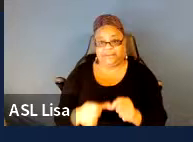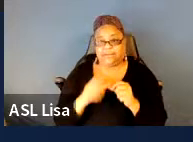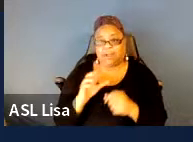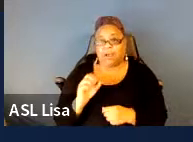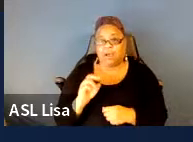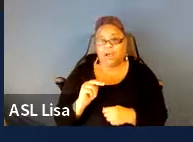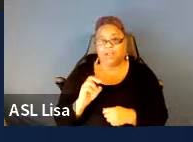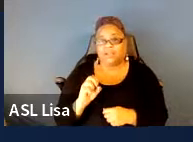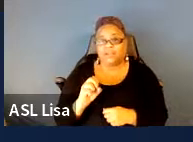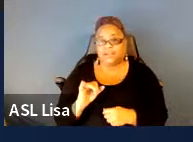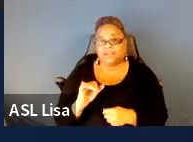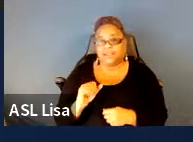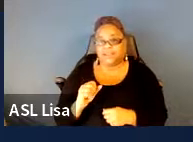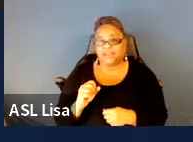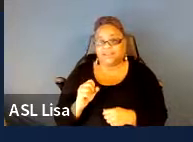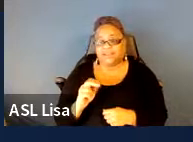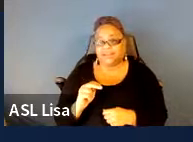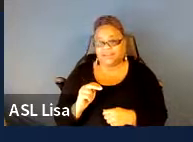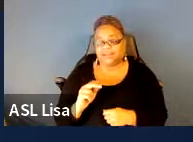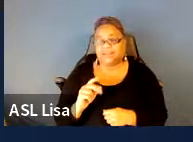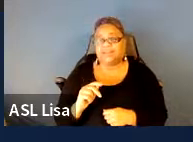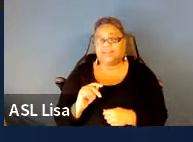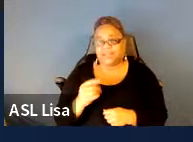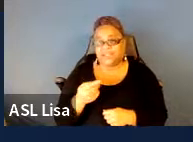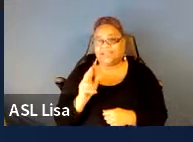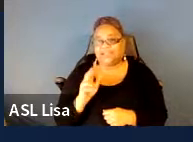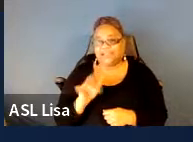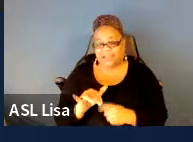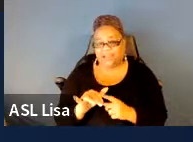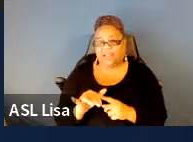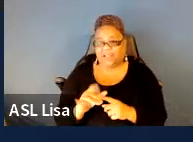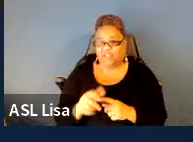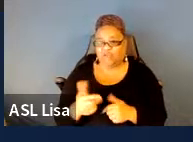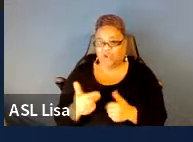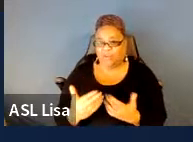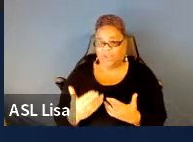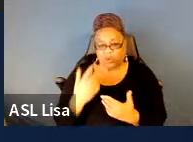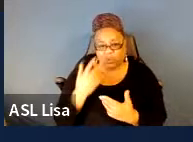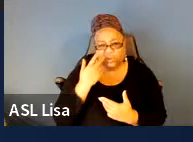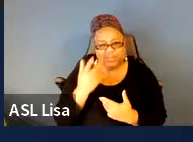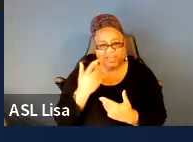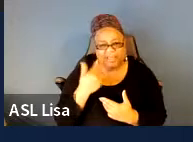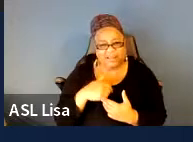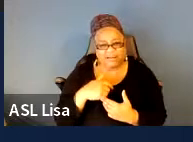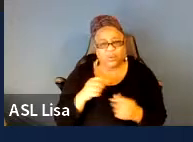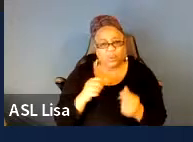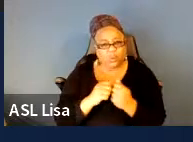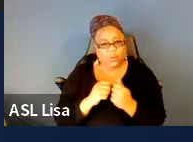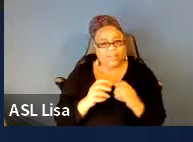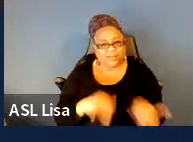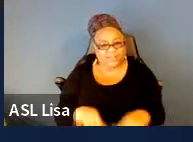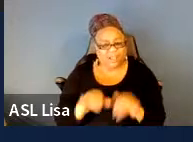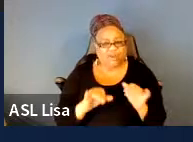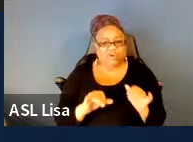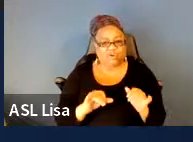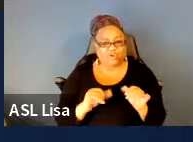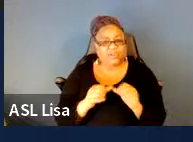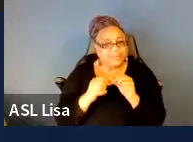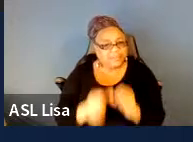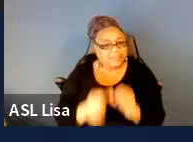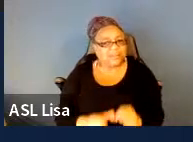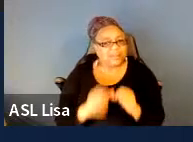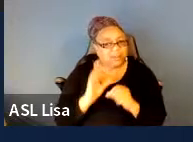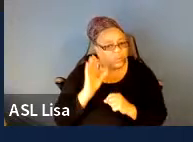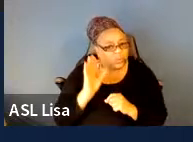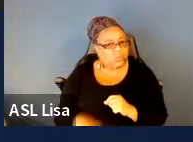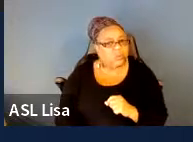recommendation. And we see that in a number of areas in the standards, not just with signs, but the consistency goes a